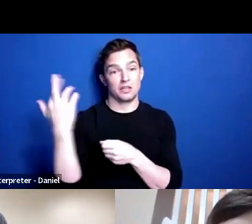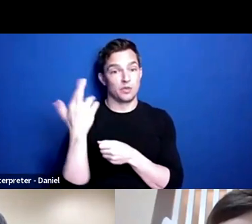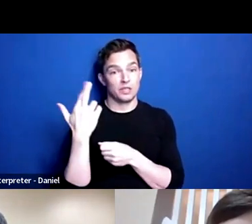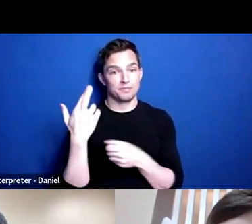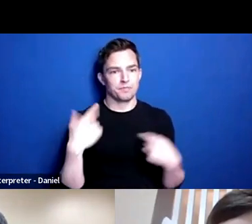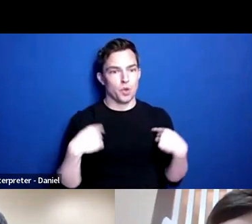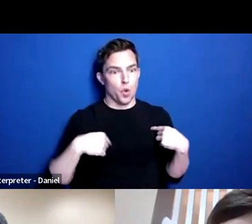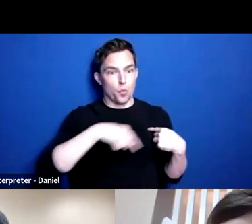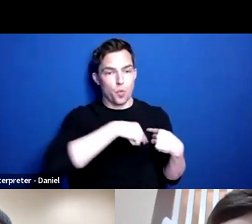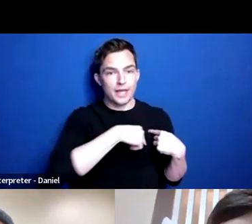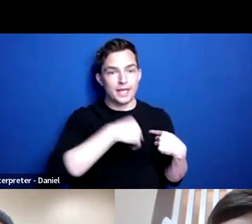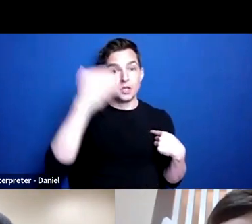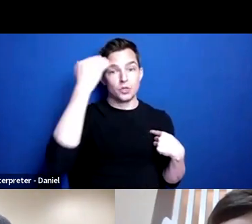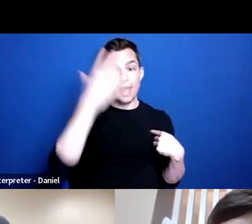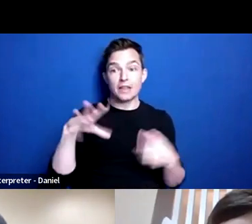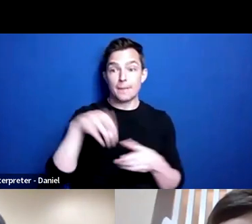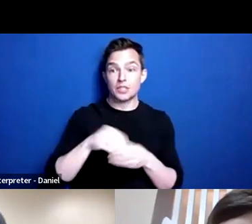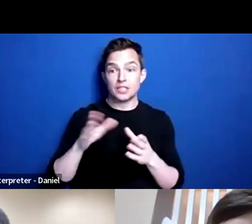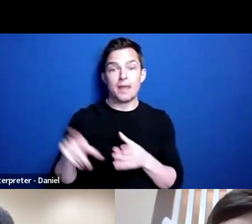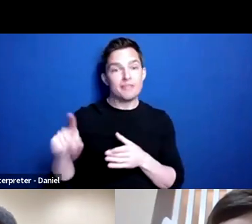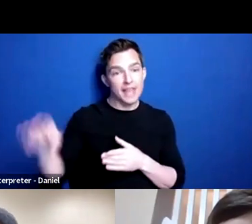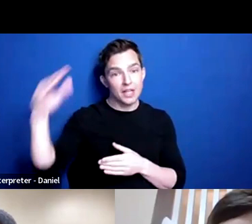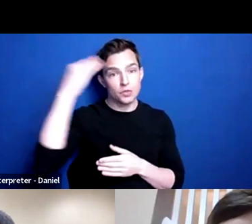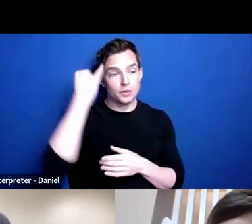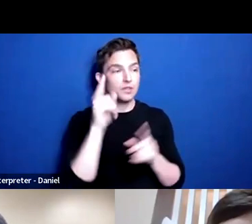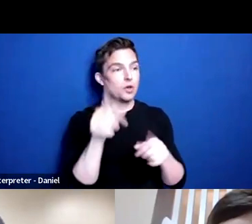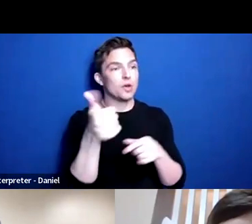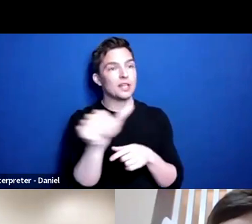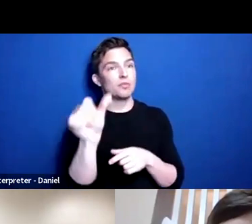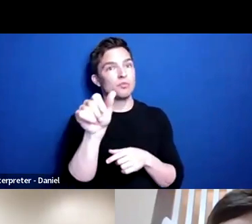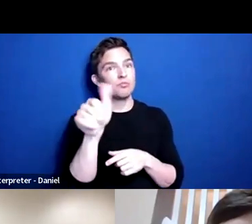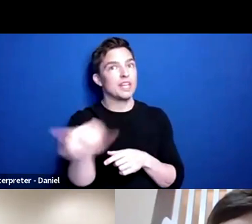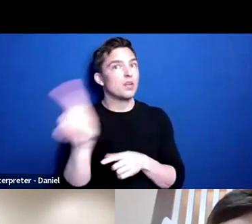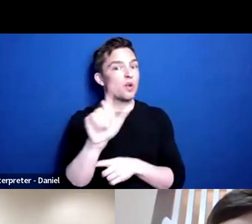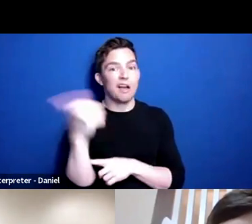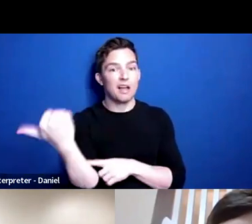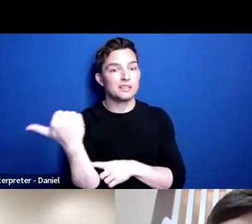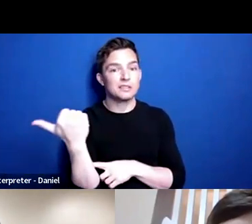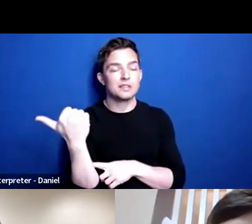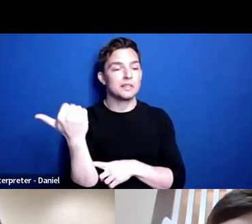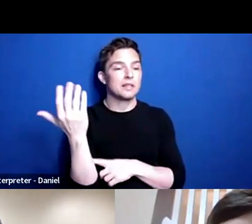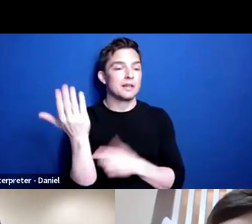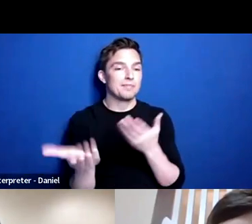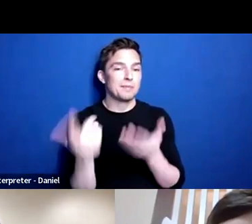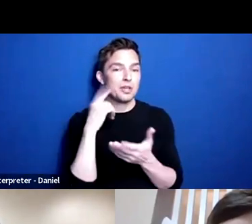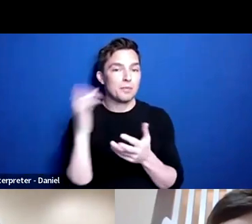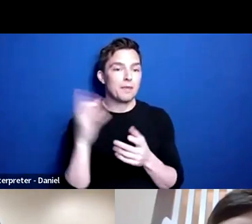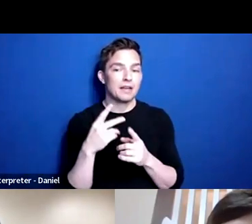we knew, and the participant knew, if you go anywhere else, you might hear back from someone next